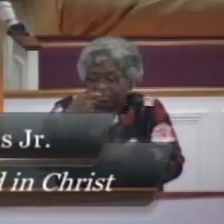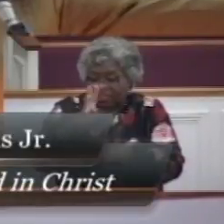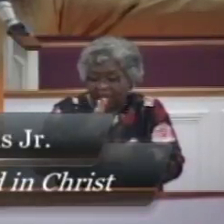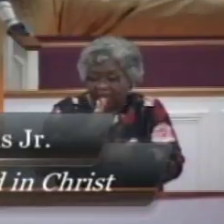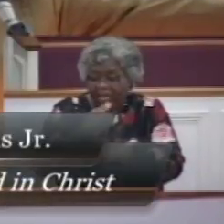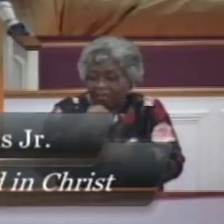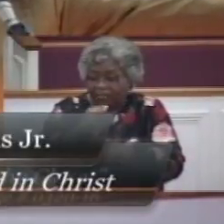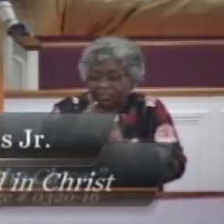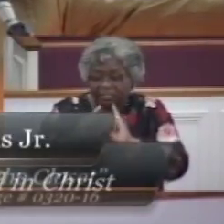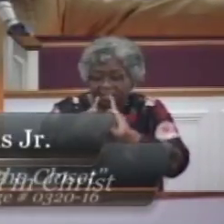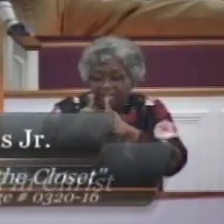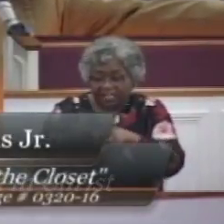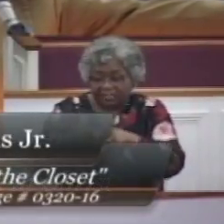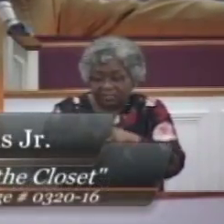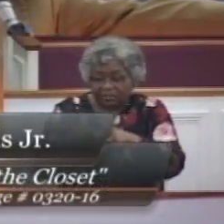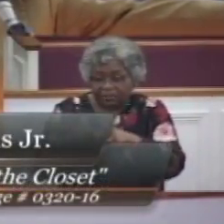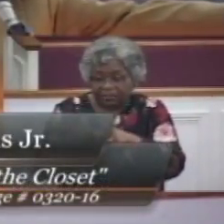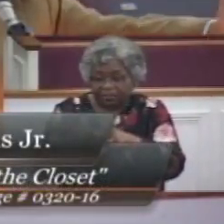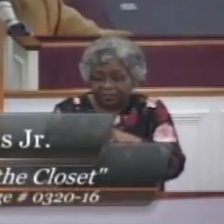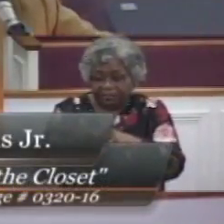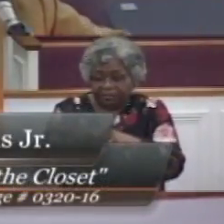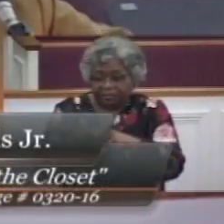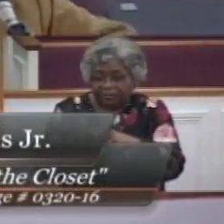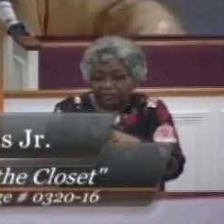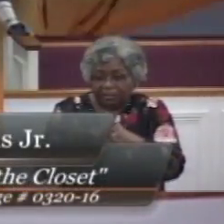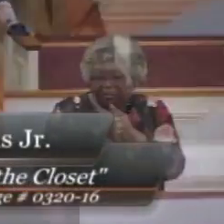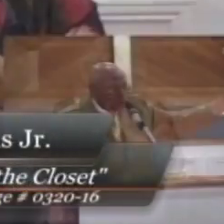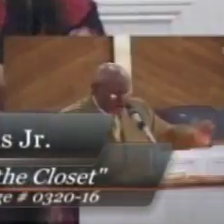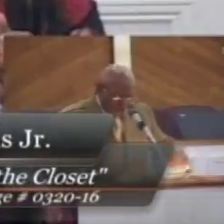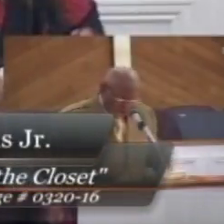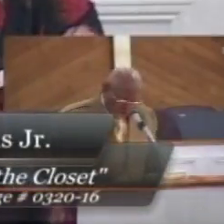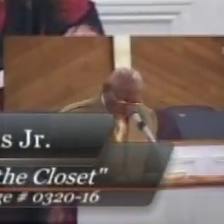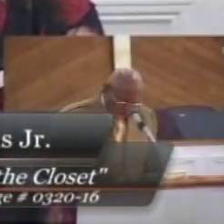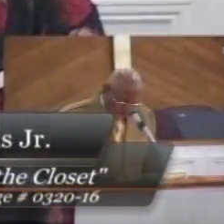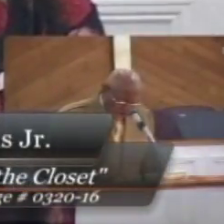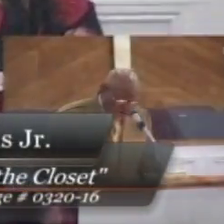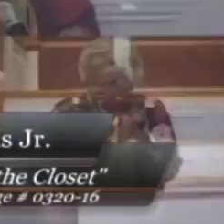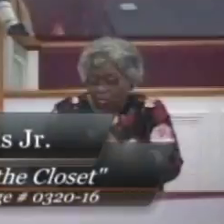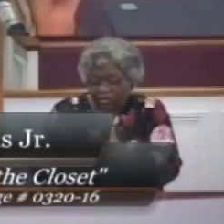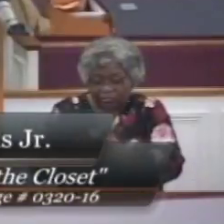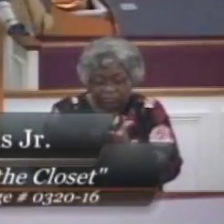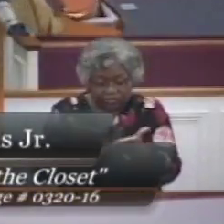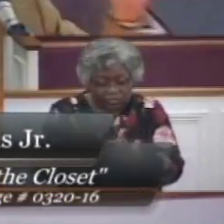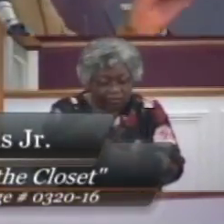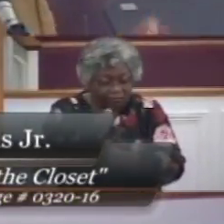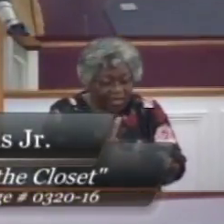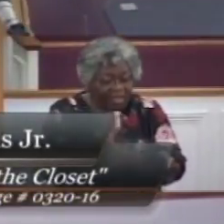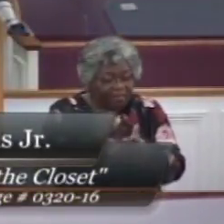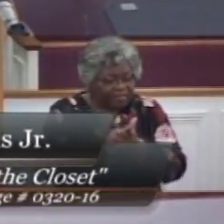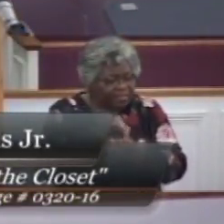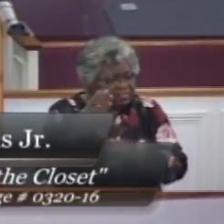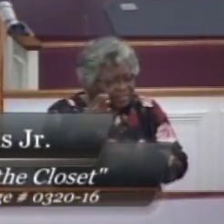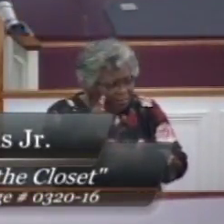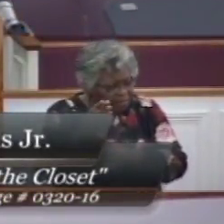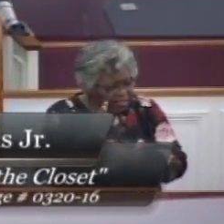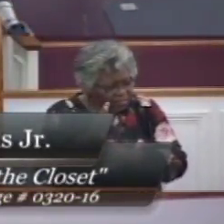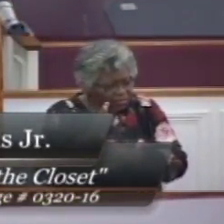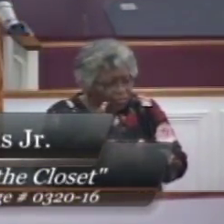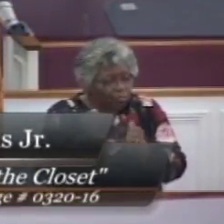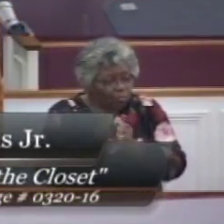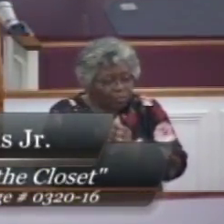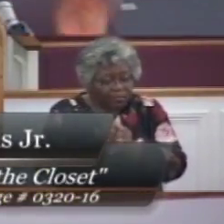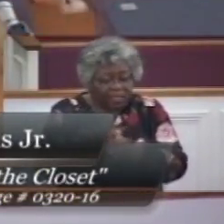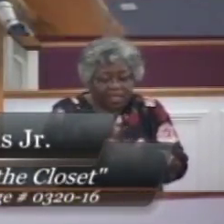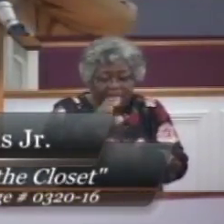didn't answer or respond to the way he wanted to serve God. That's a message with Cain and